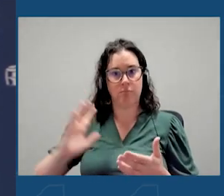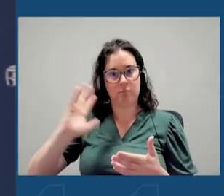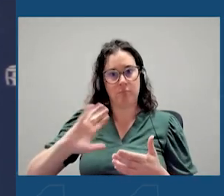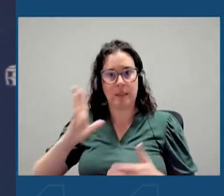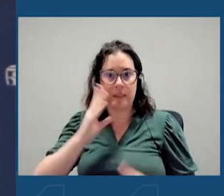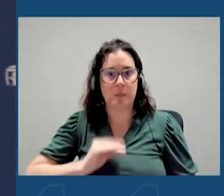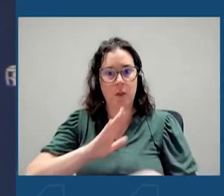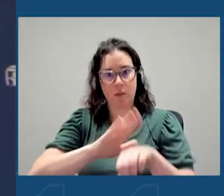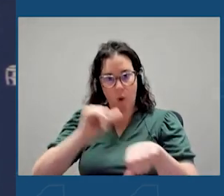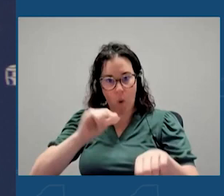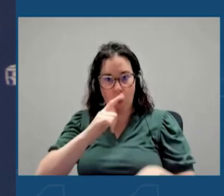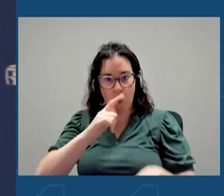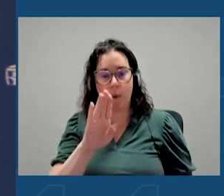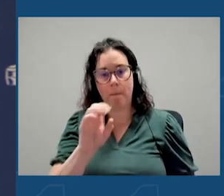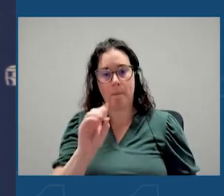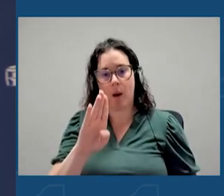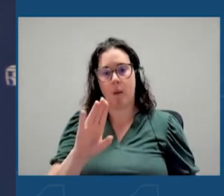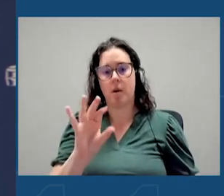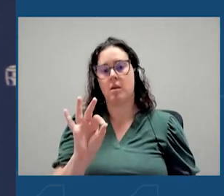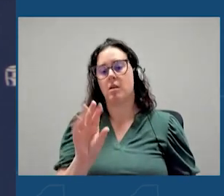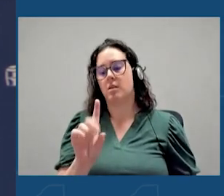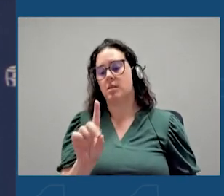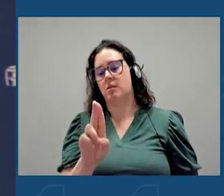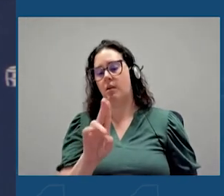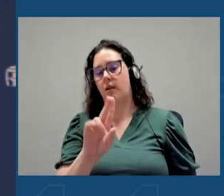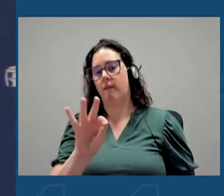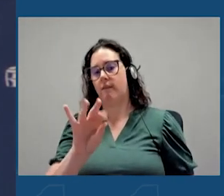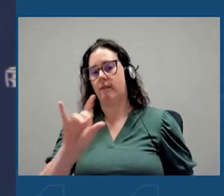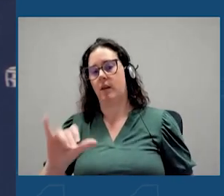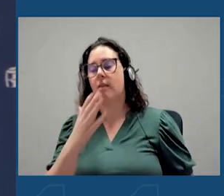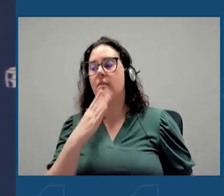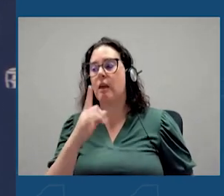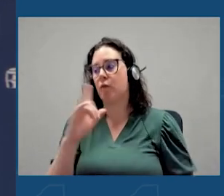Bob Duffy. Thank you for chairing the Stadium Corporation Commission as well.